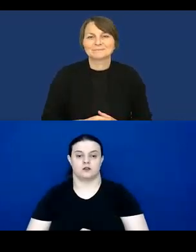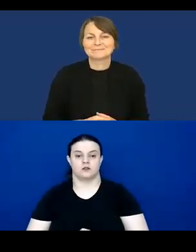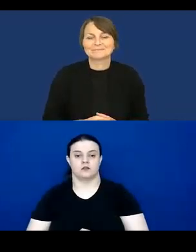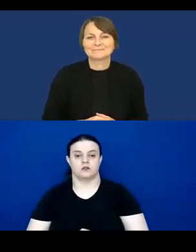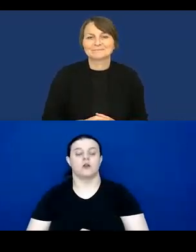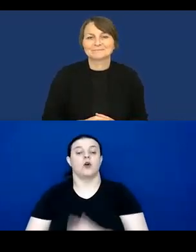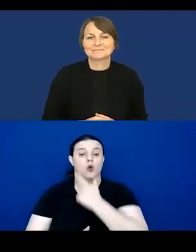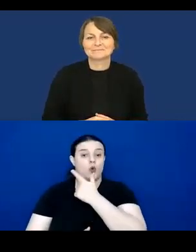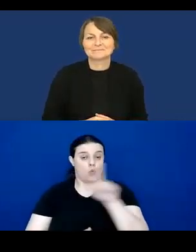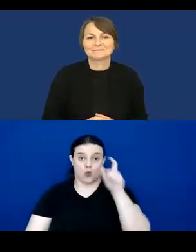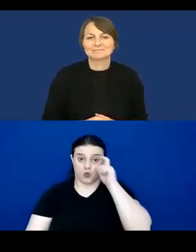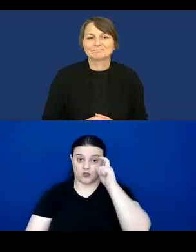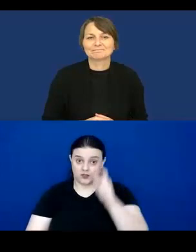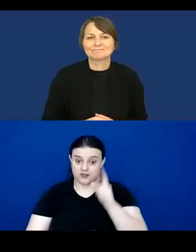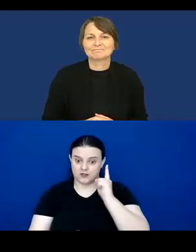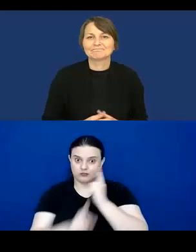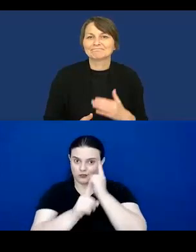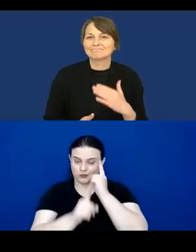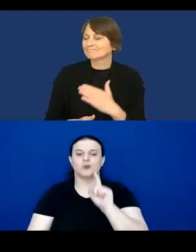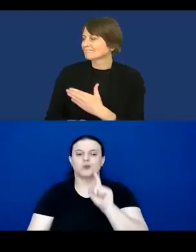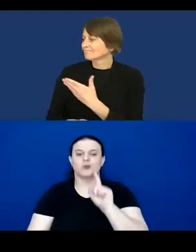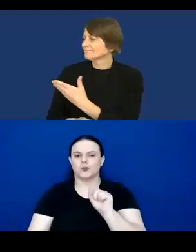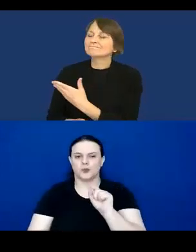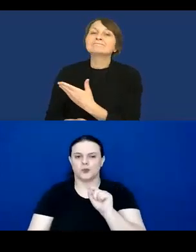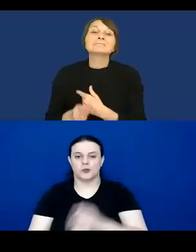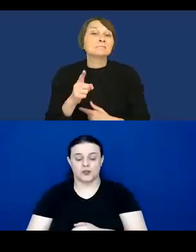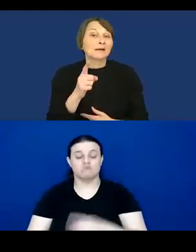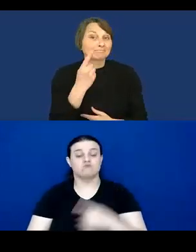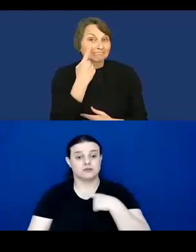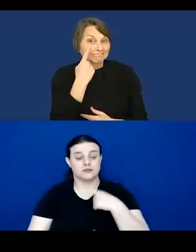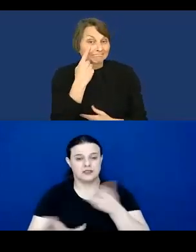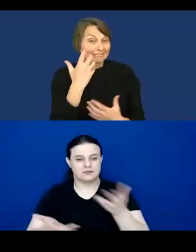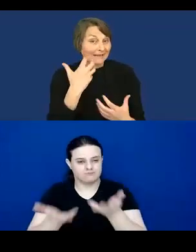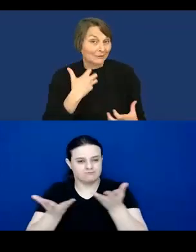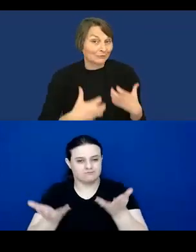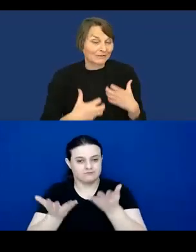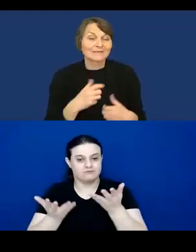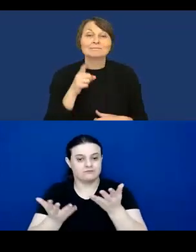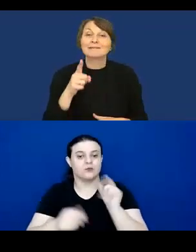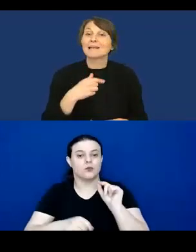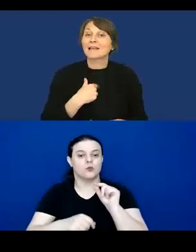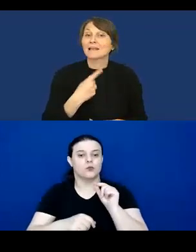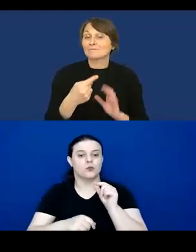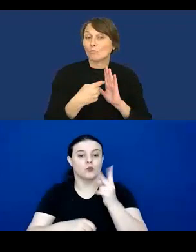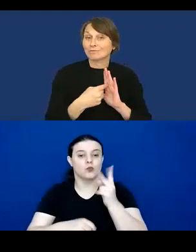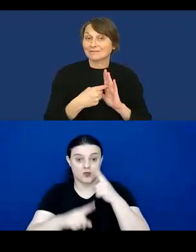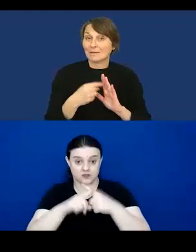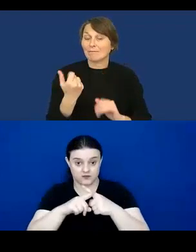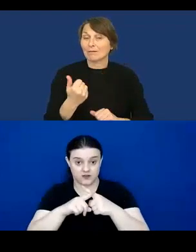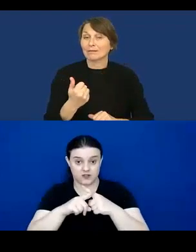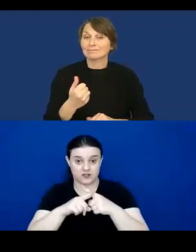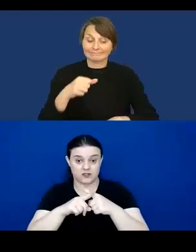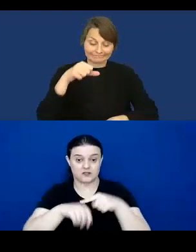Another interesting finding is that if the actual stimulation is that you press 2 times or vibrate